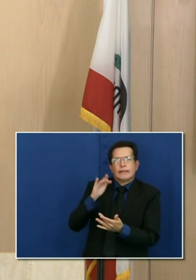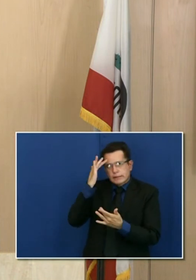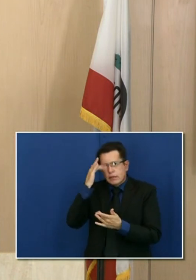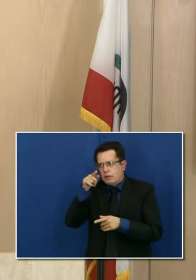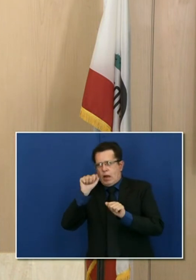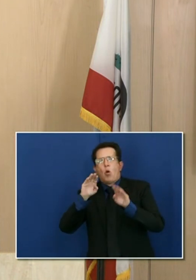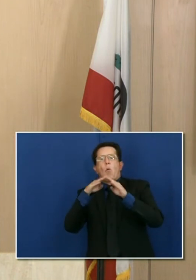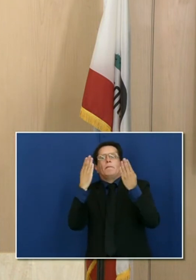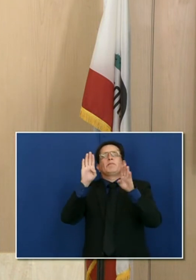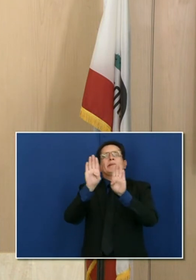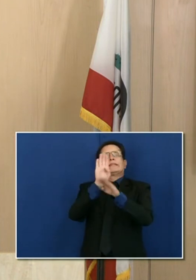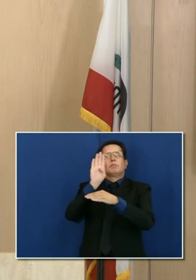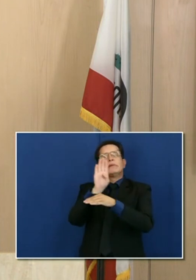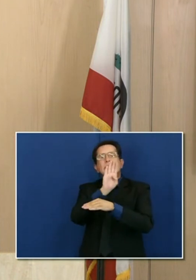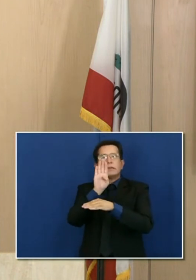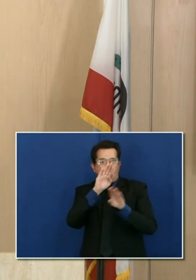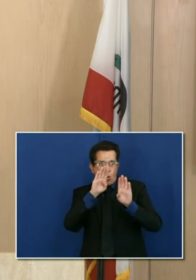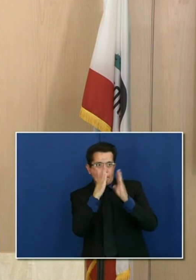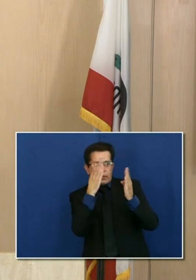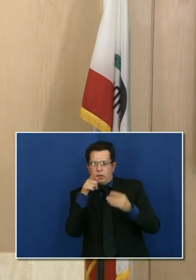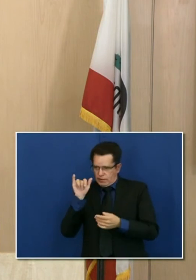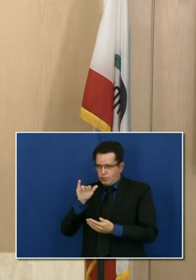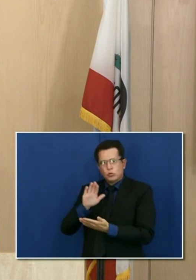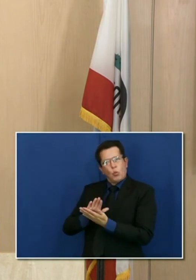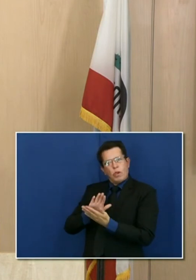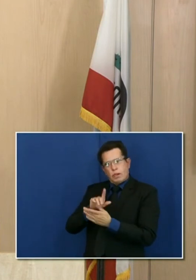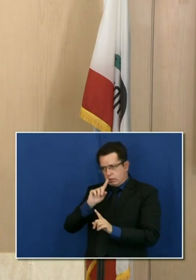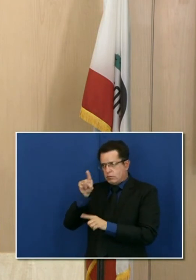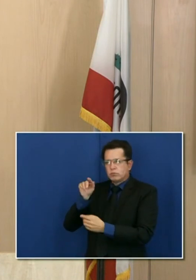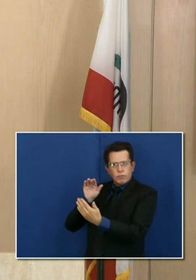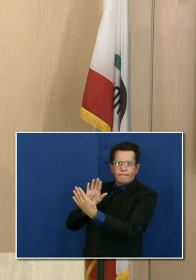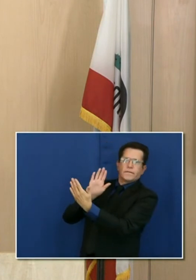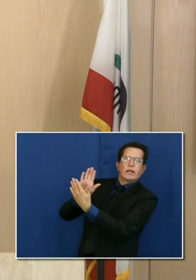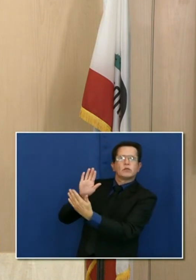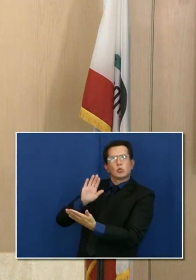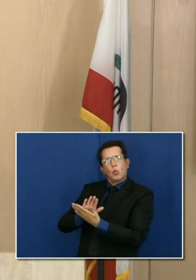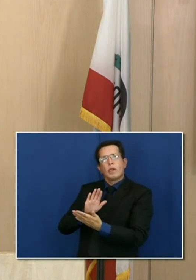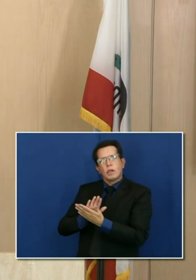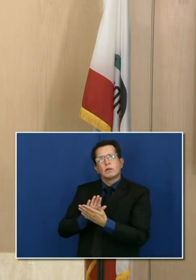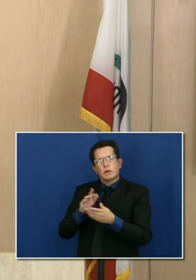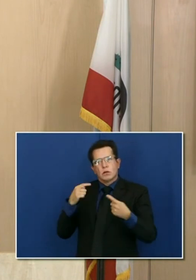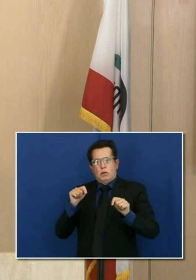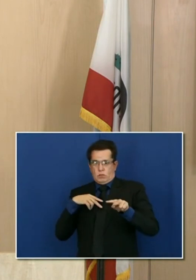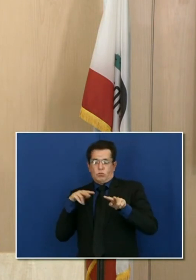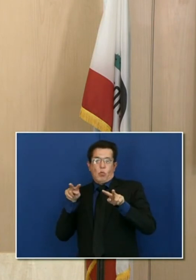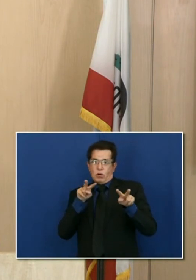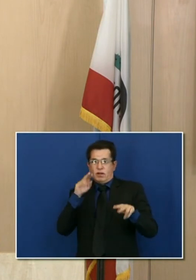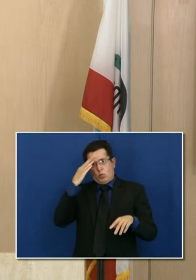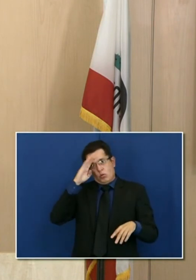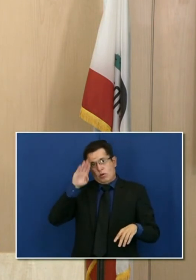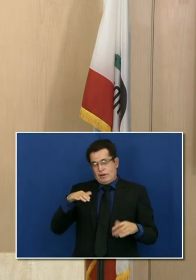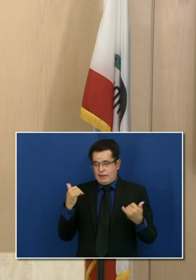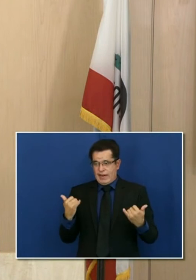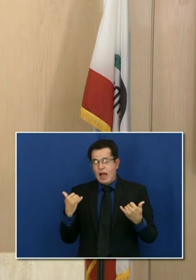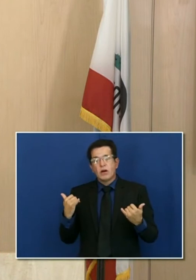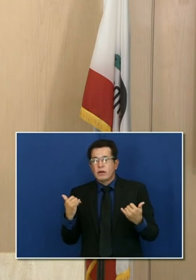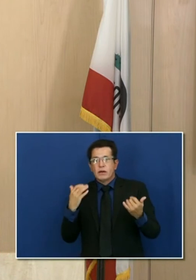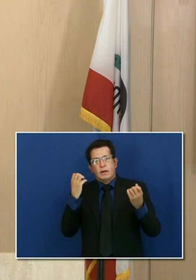to take action to try and help facilitate students getting back in school and moving forward. We're also aware we live in an era of